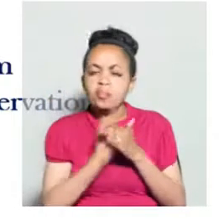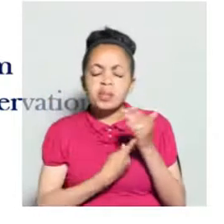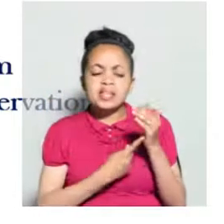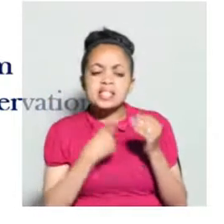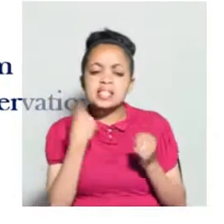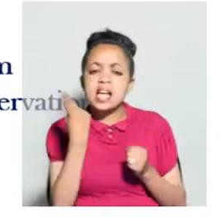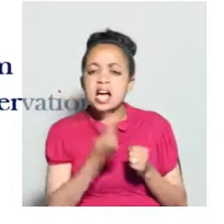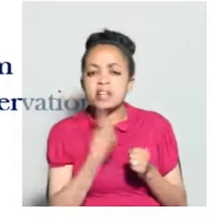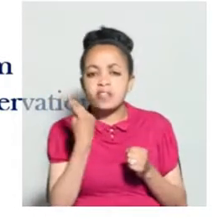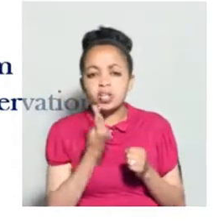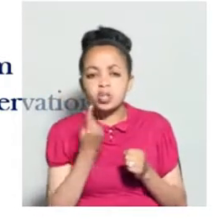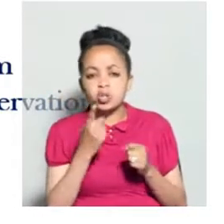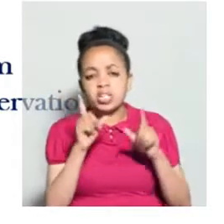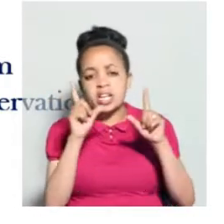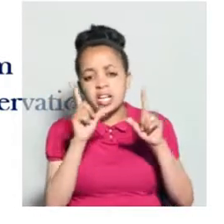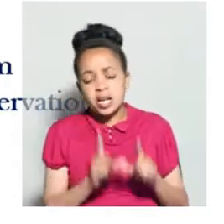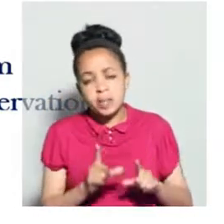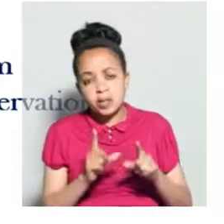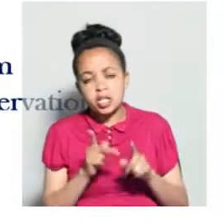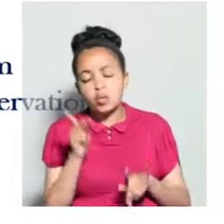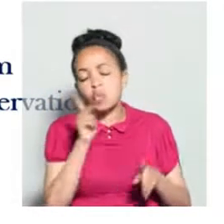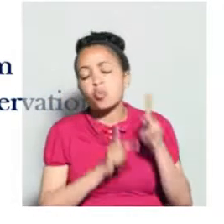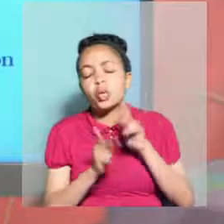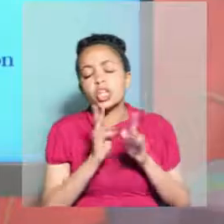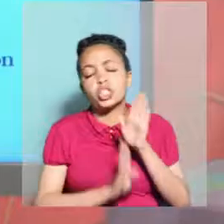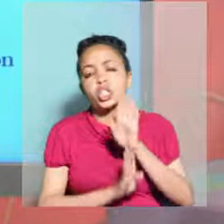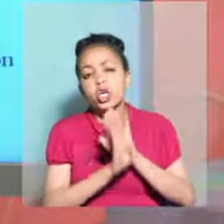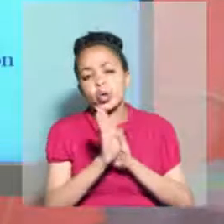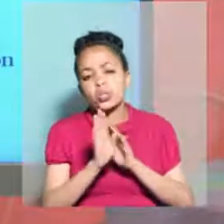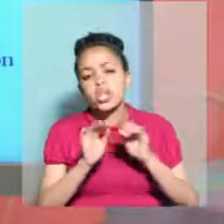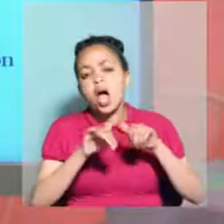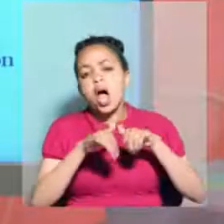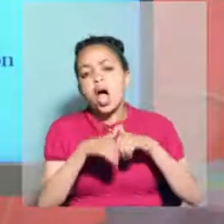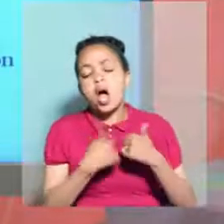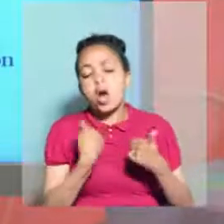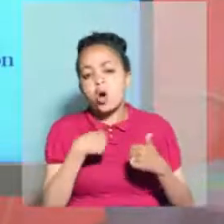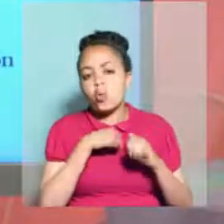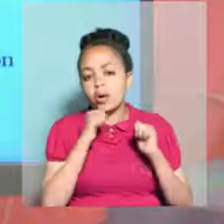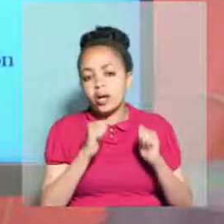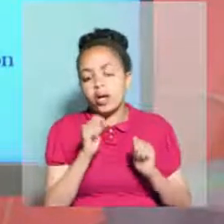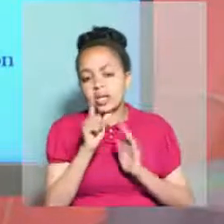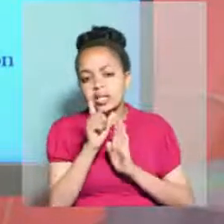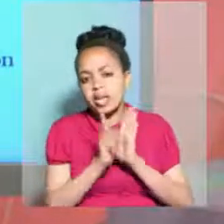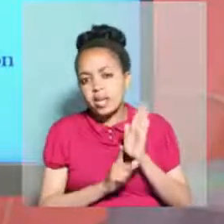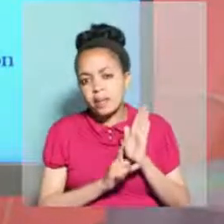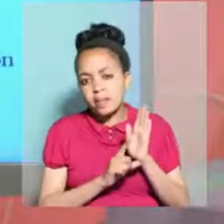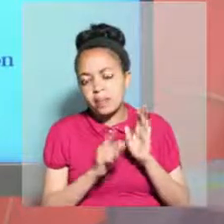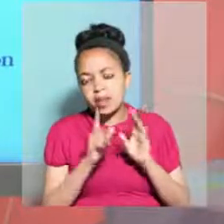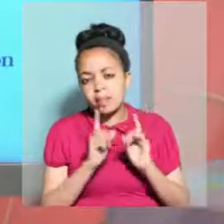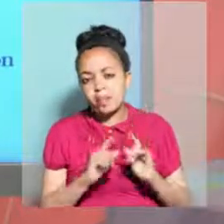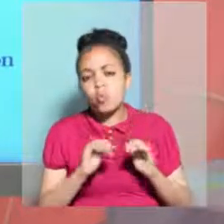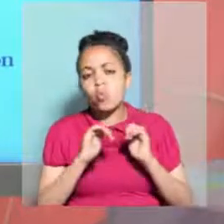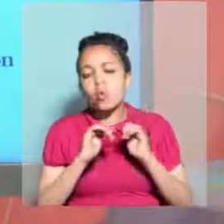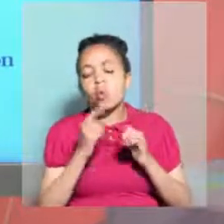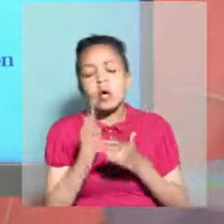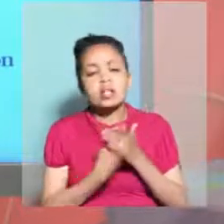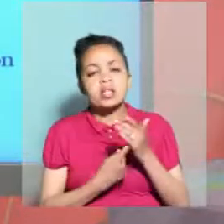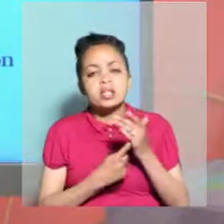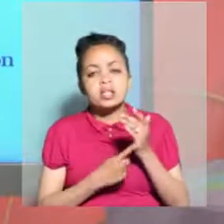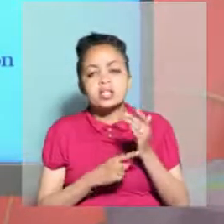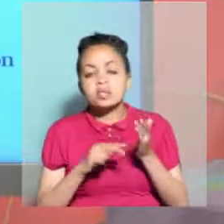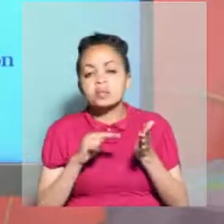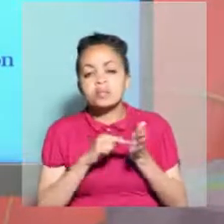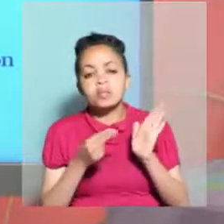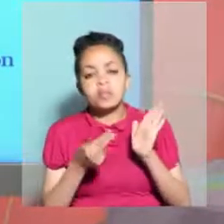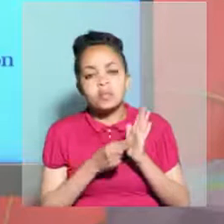the advantage of limiting population growth, how we can limit, what is the interaction between population growth